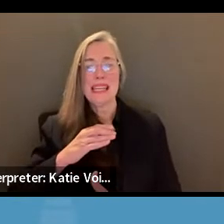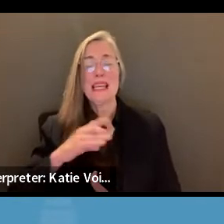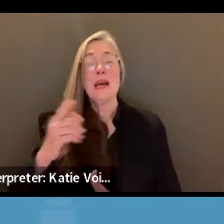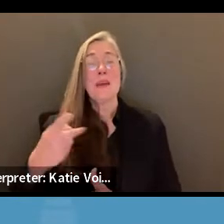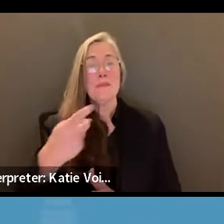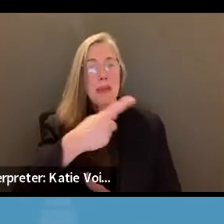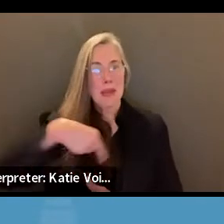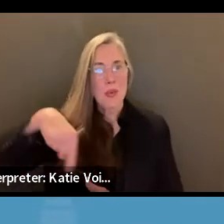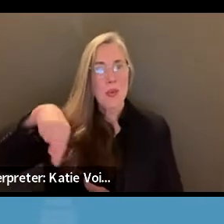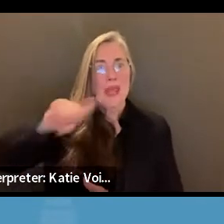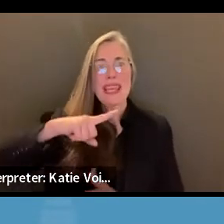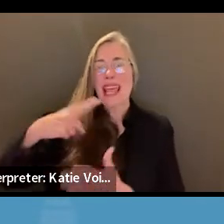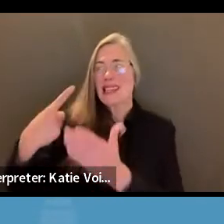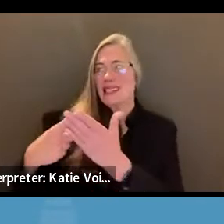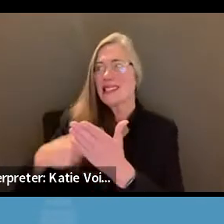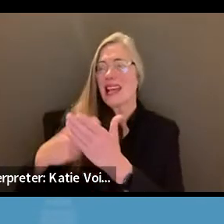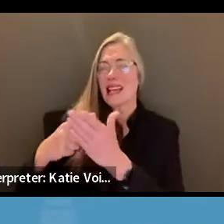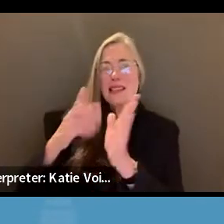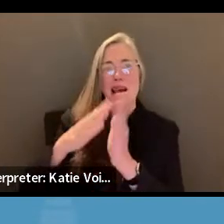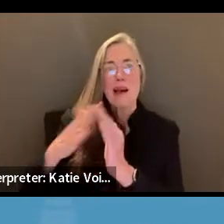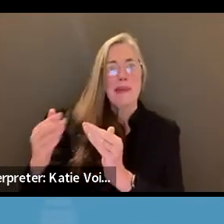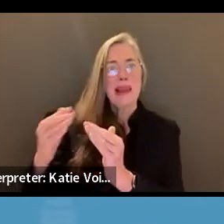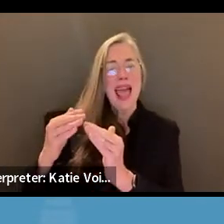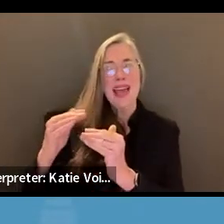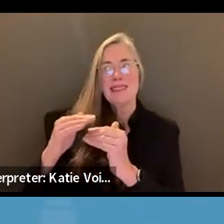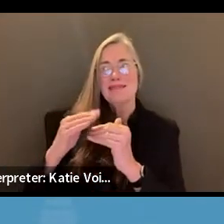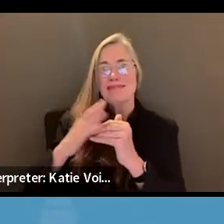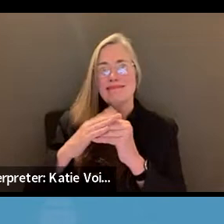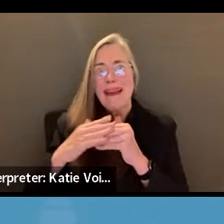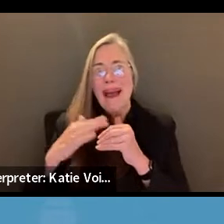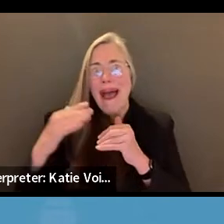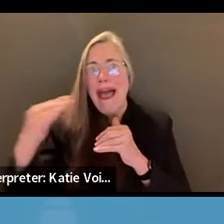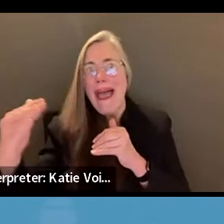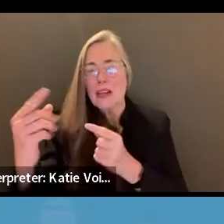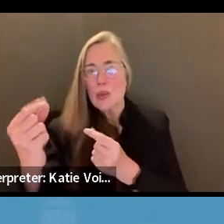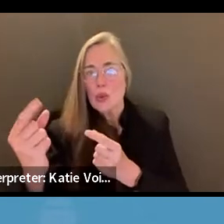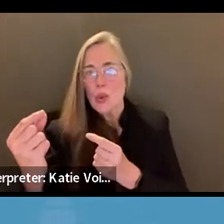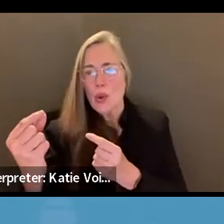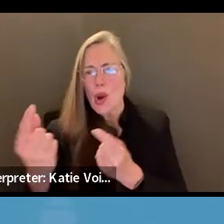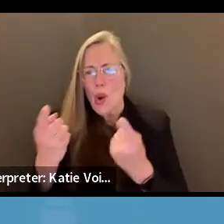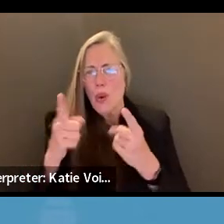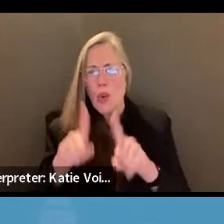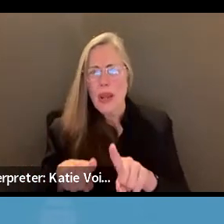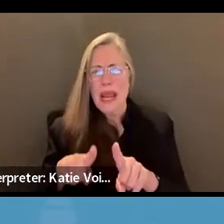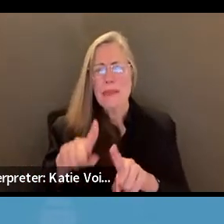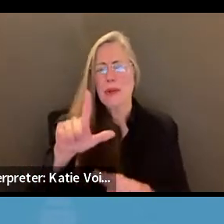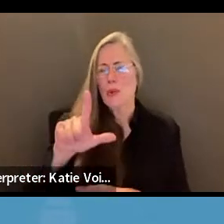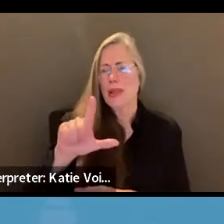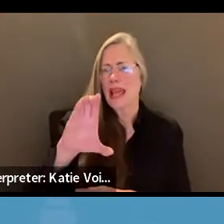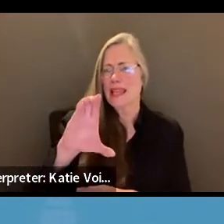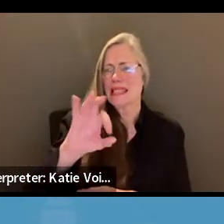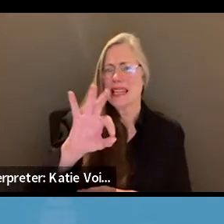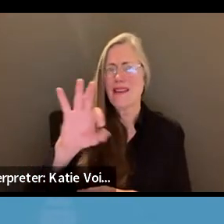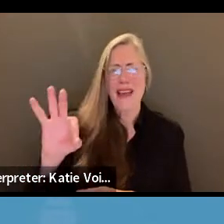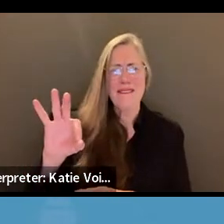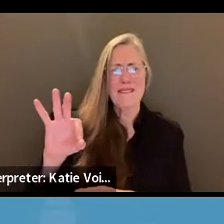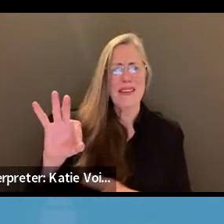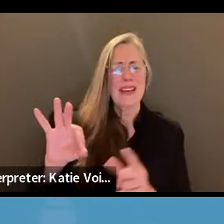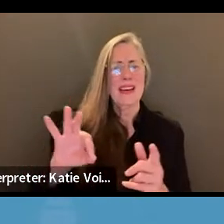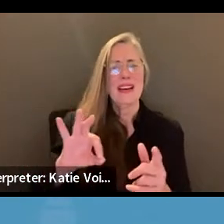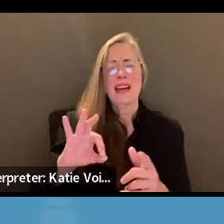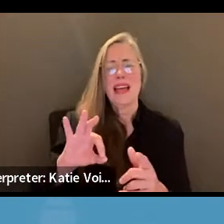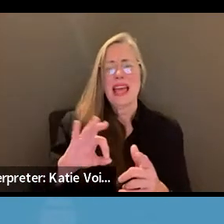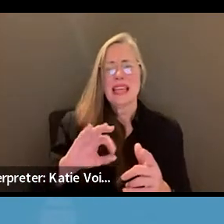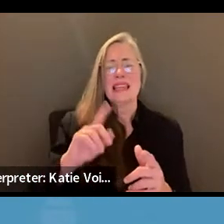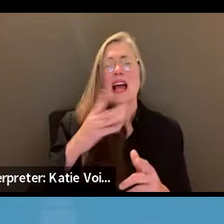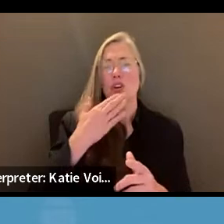discuss them and get ahead of them or advocate for something different, such as, well, what is it happening with LCFF as its community district? So I think this is that good